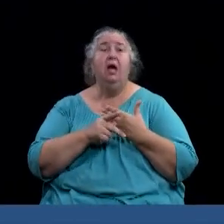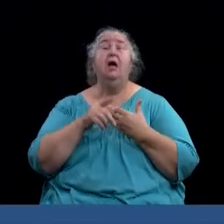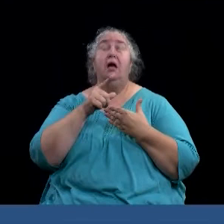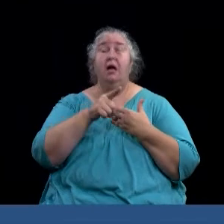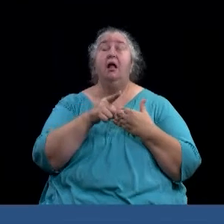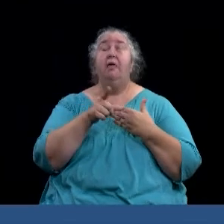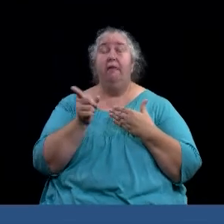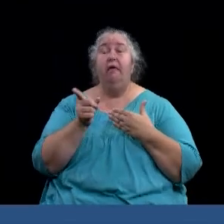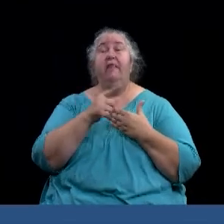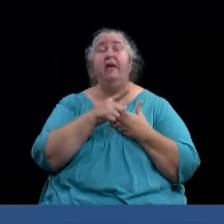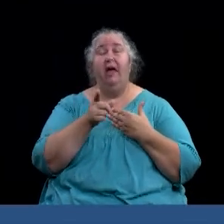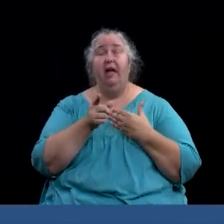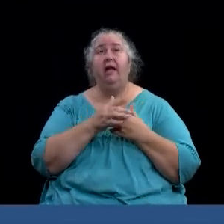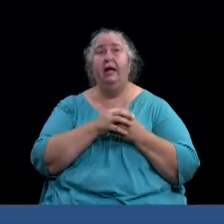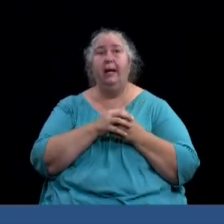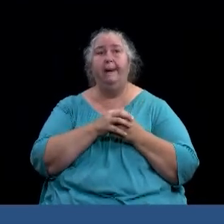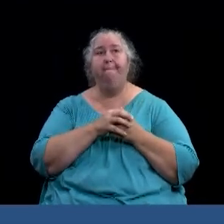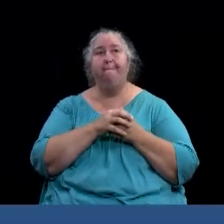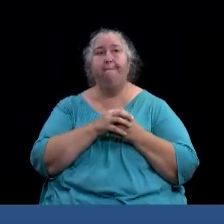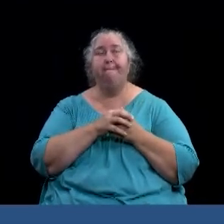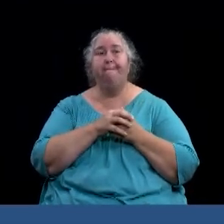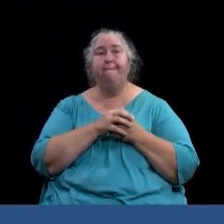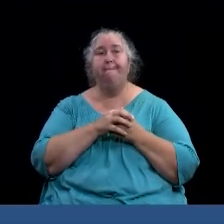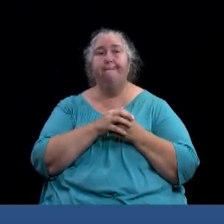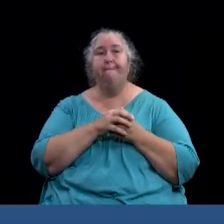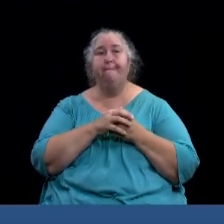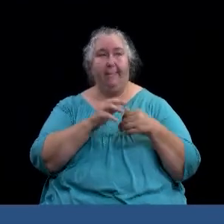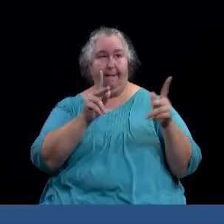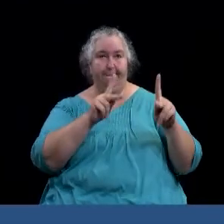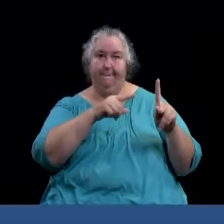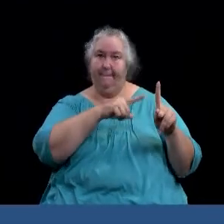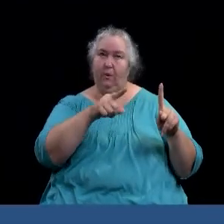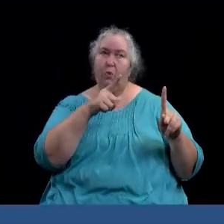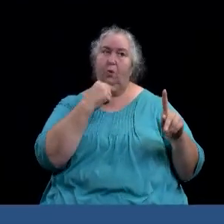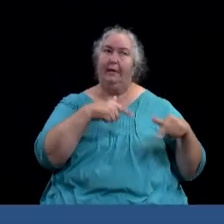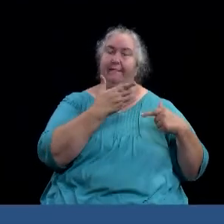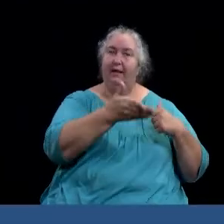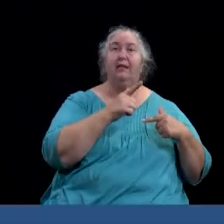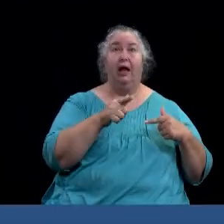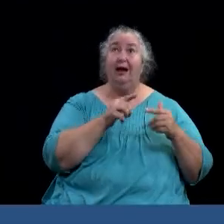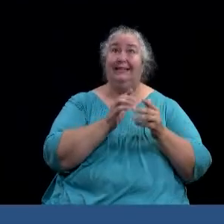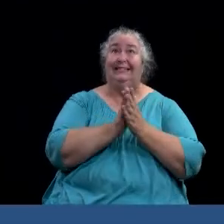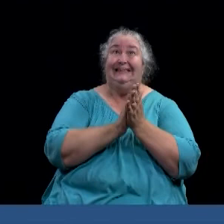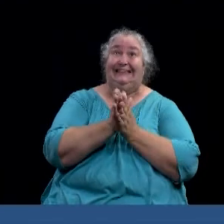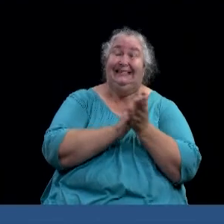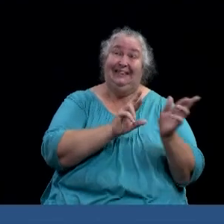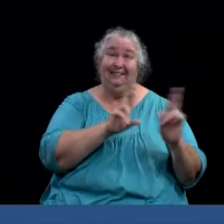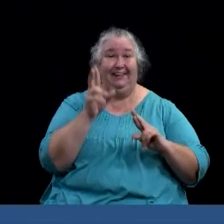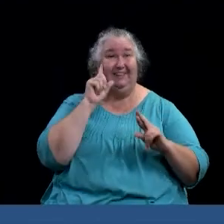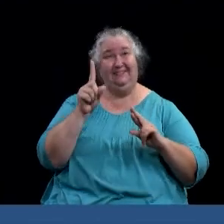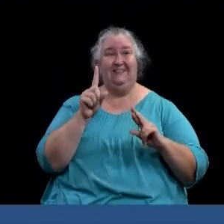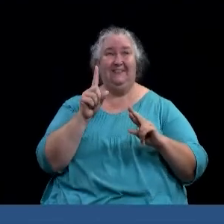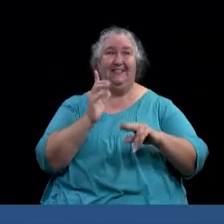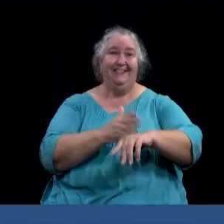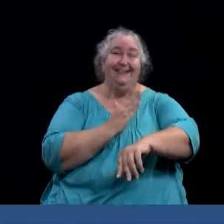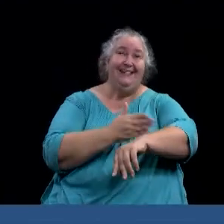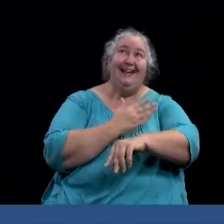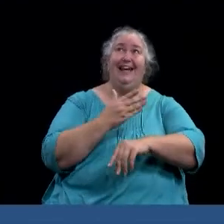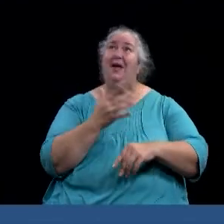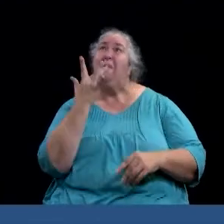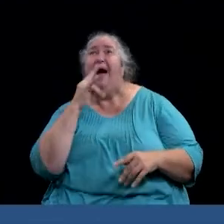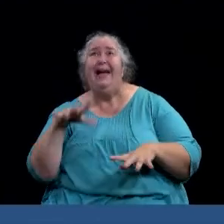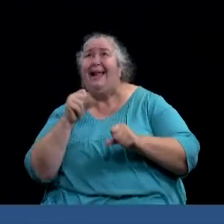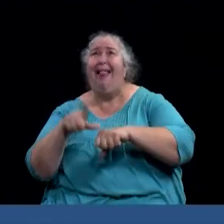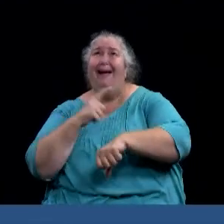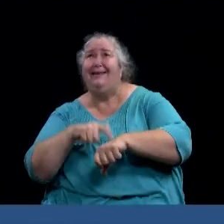telling us that they're anxious for these renovations to start, and why is it taking so long? But anyway, we are looking forward to it. I think